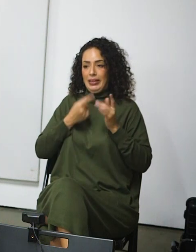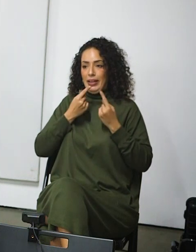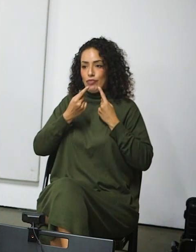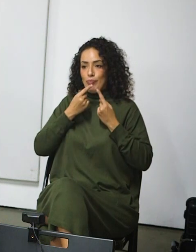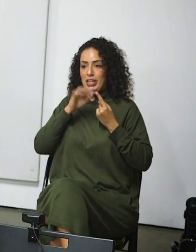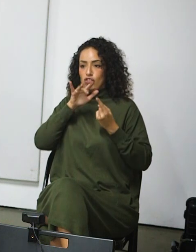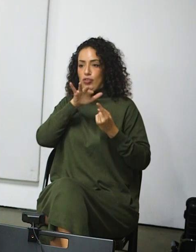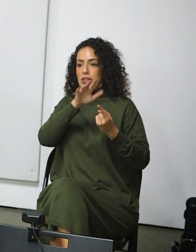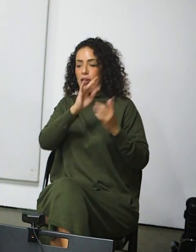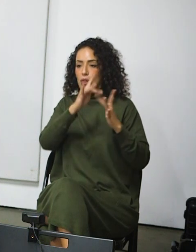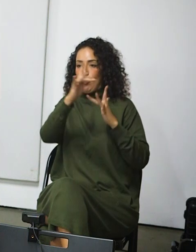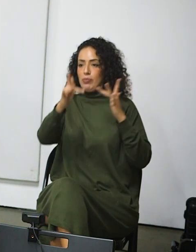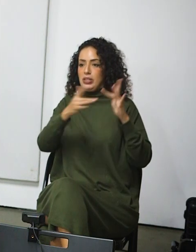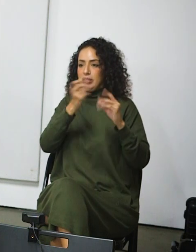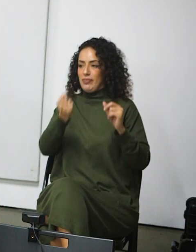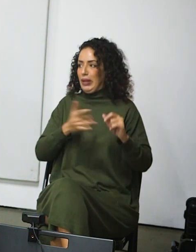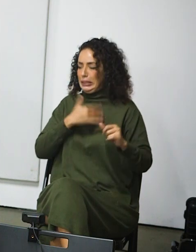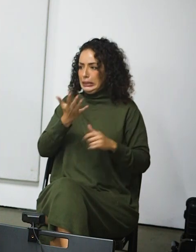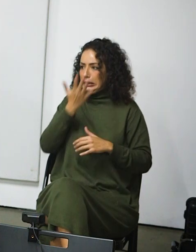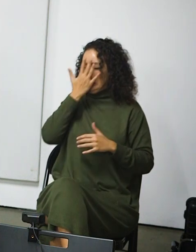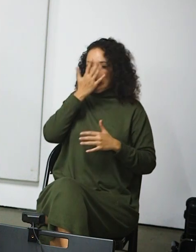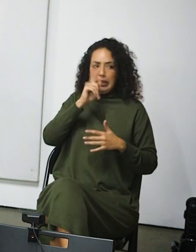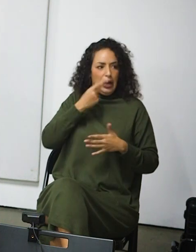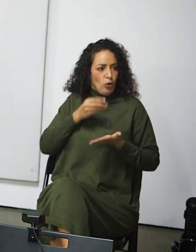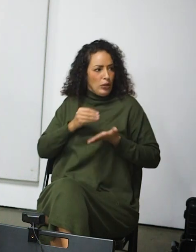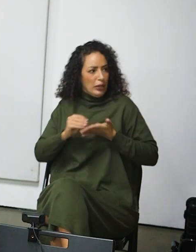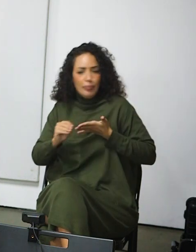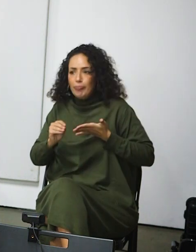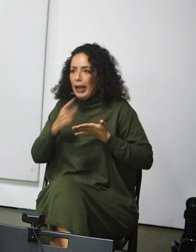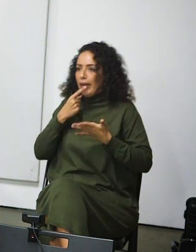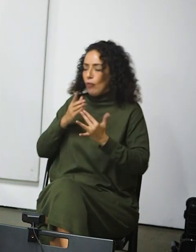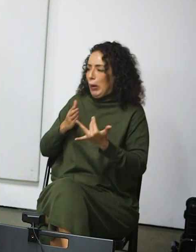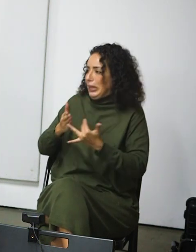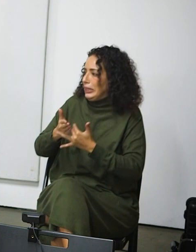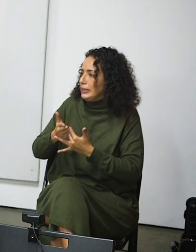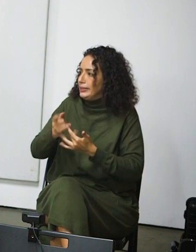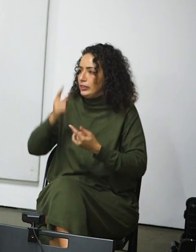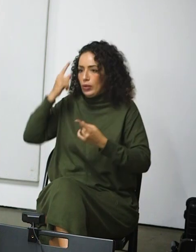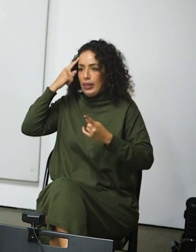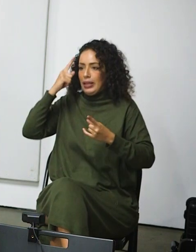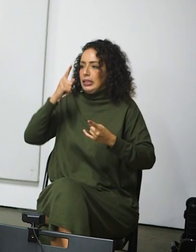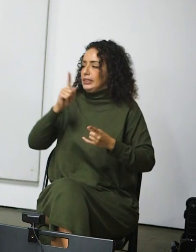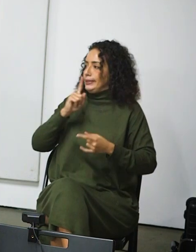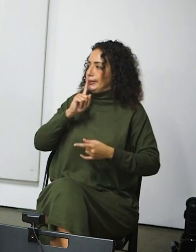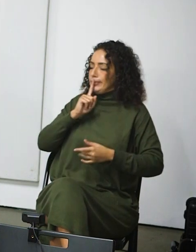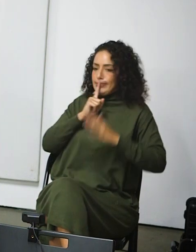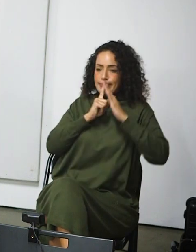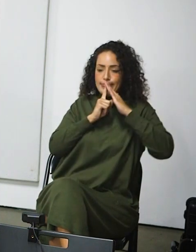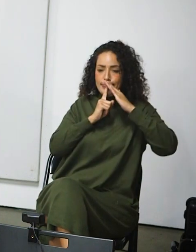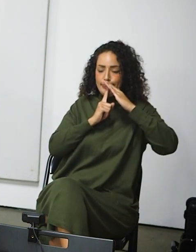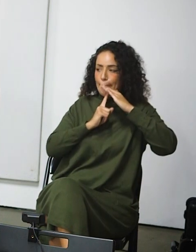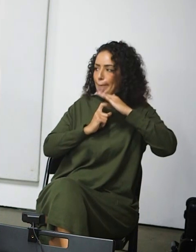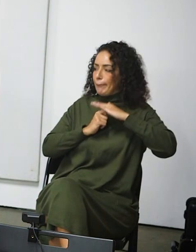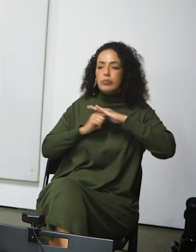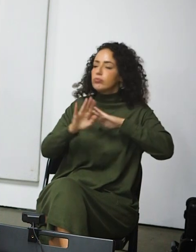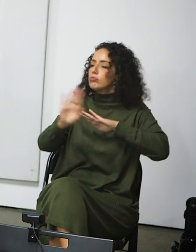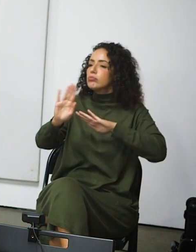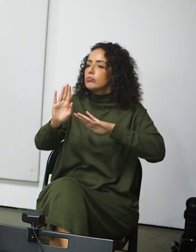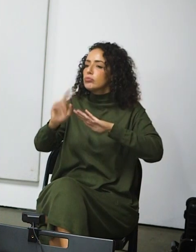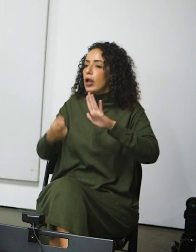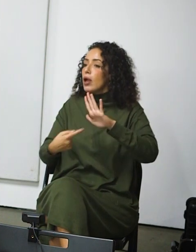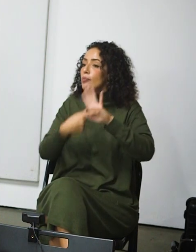that they can't provide those things. So they think it's better to cover it up, and it's not. So part of that is about being more forgiving